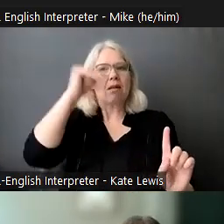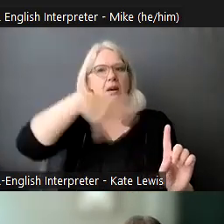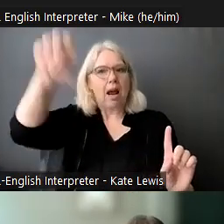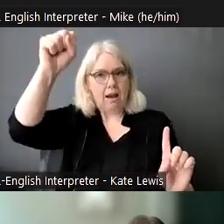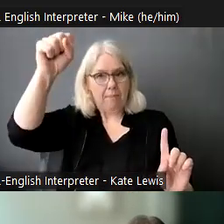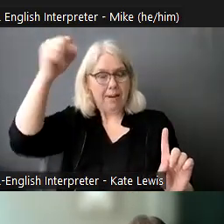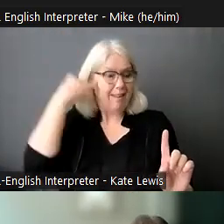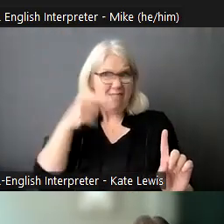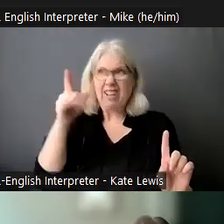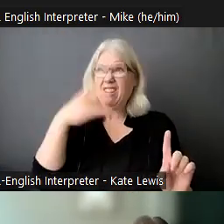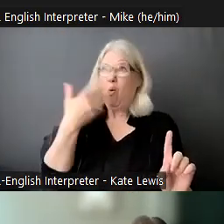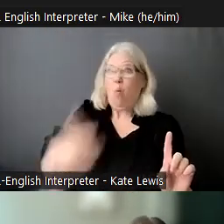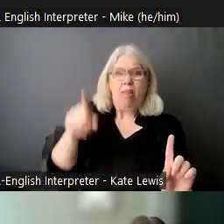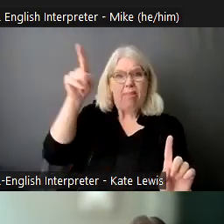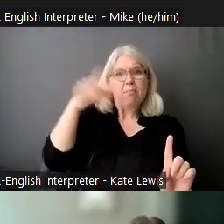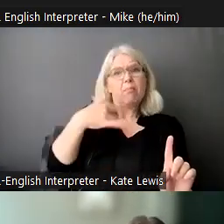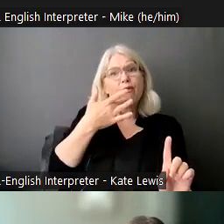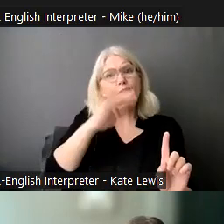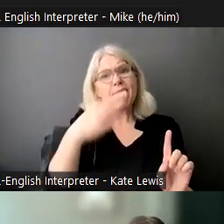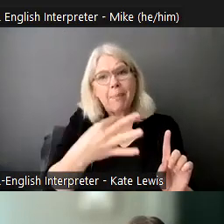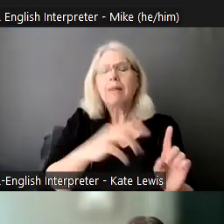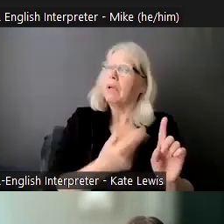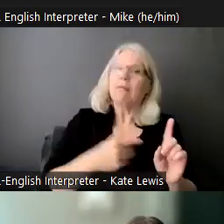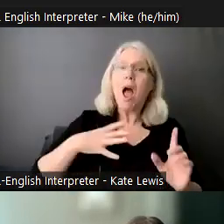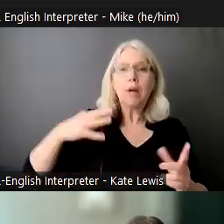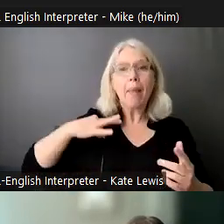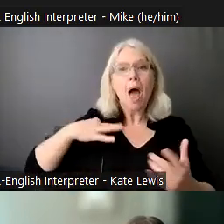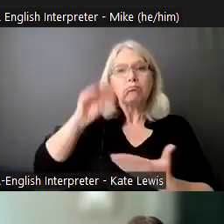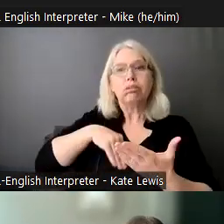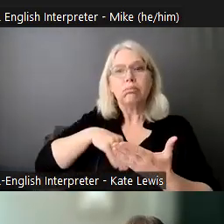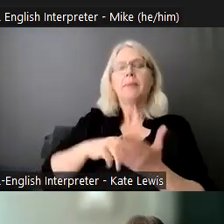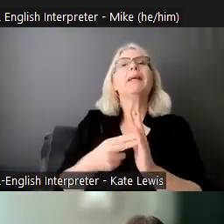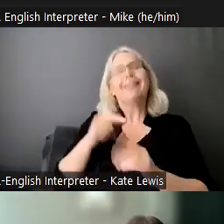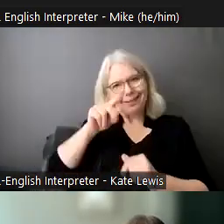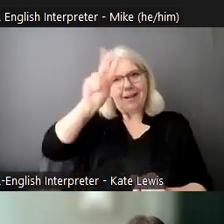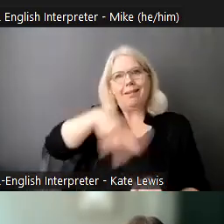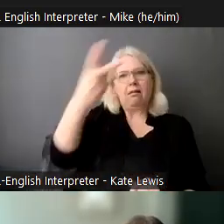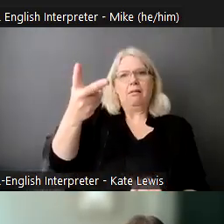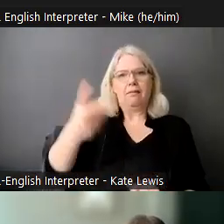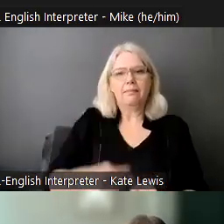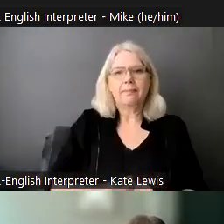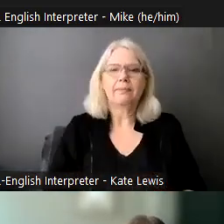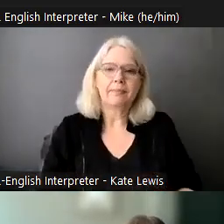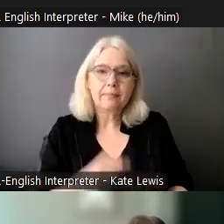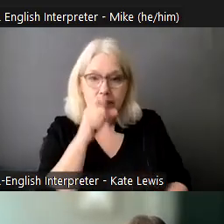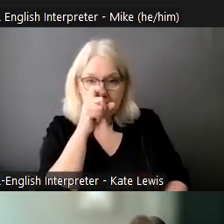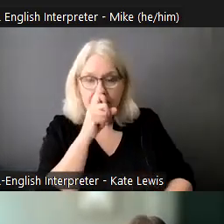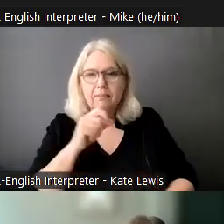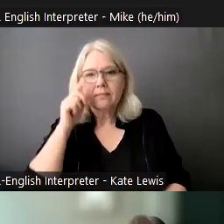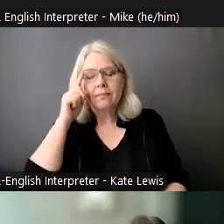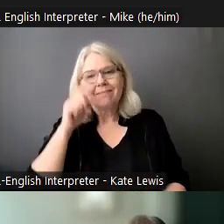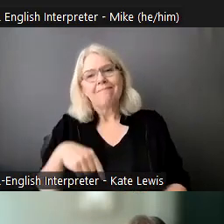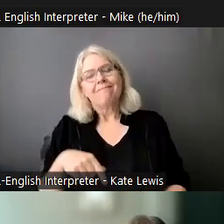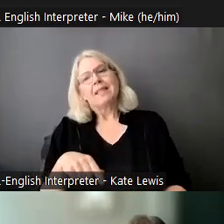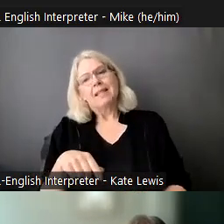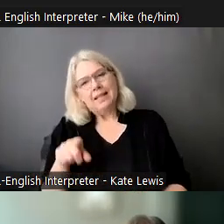think I would also just like to clarify that I think that this question maybe bridged the gap between a power of attorney for personal